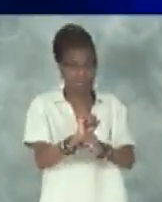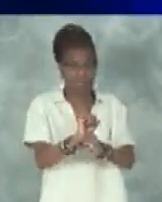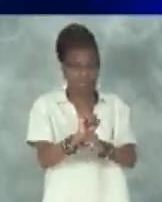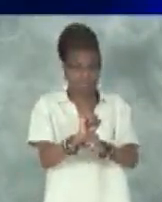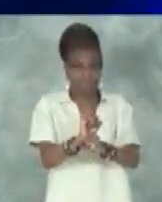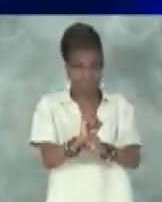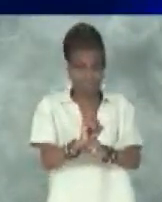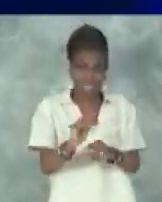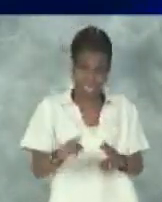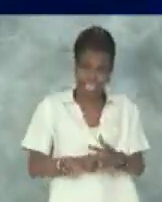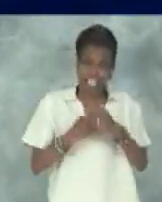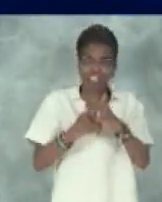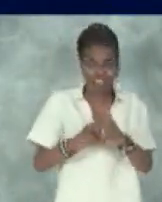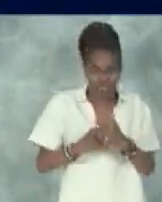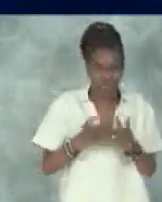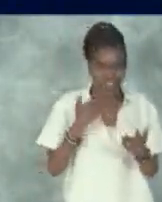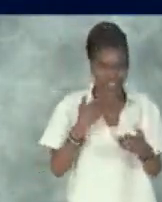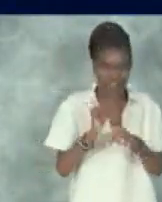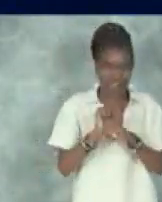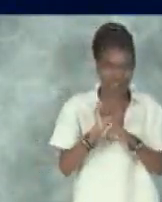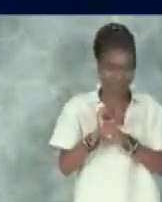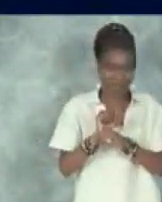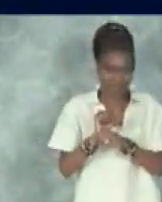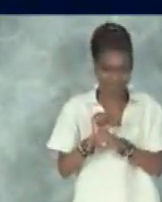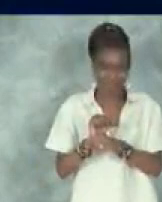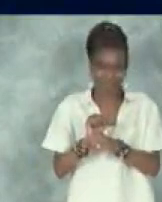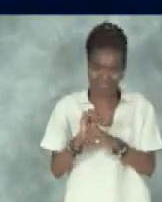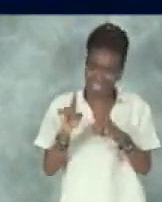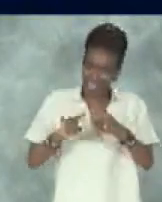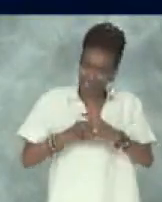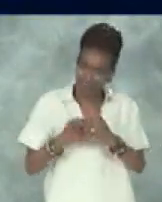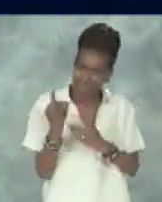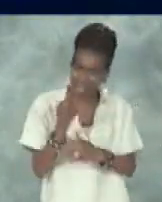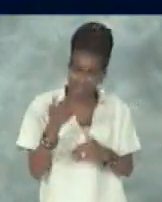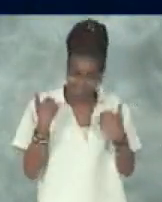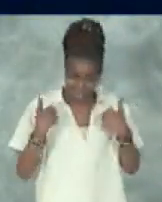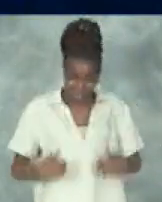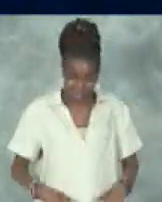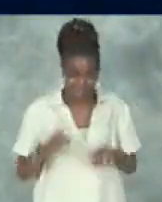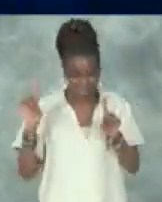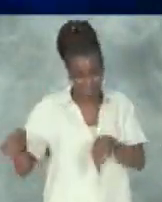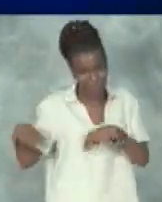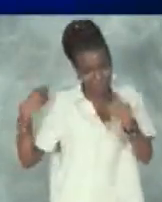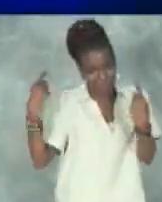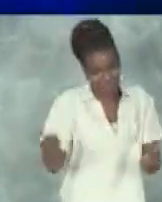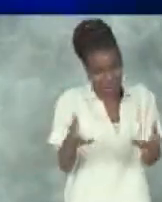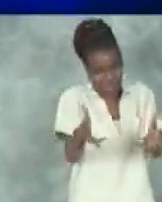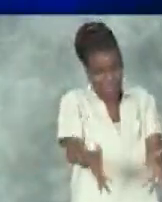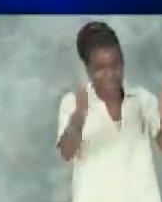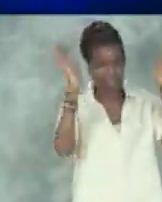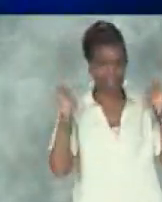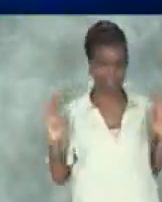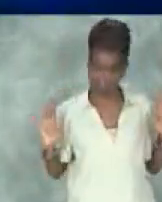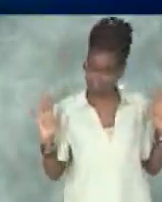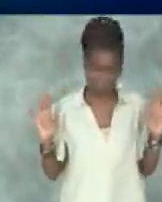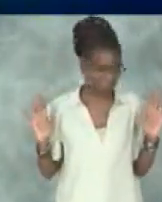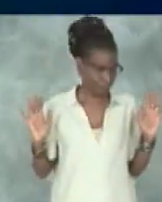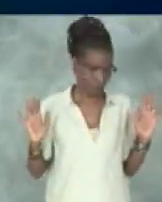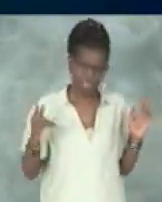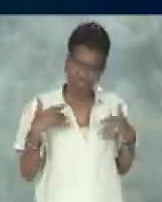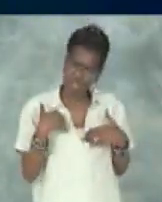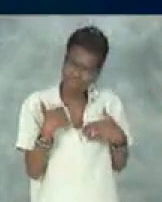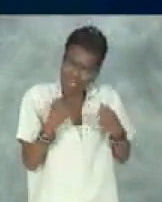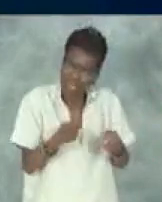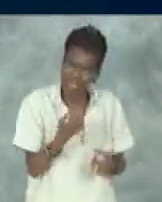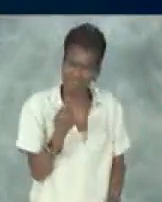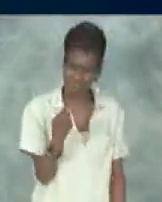he started a good work. He started something in me and didn't bring me this far to leave me right now. Listen, you got to be